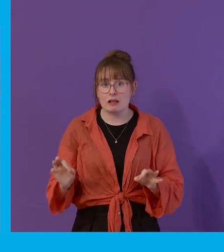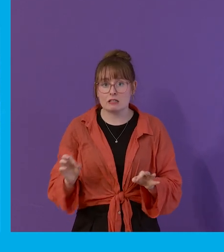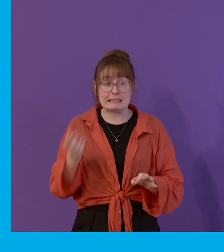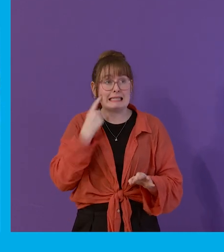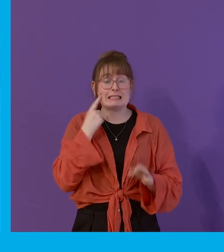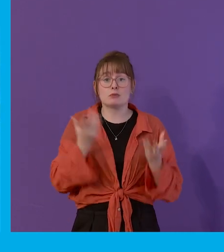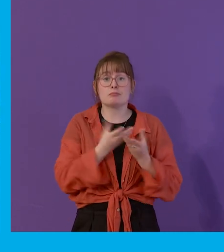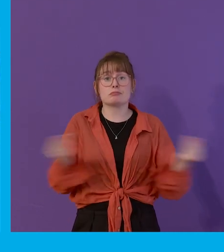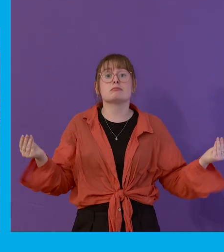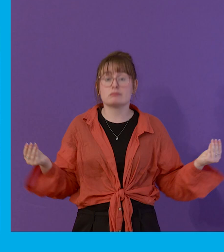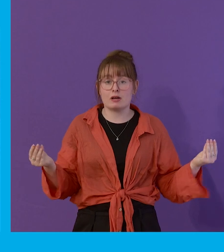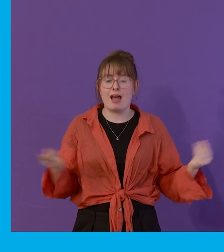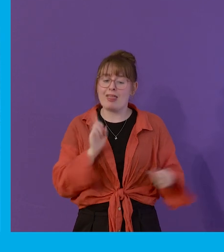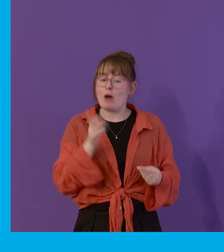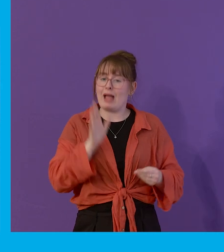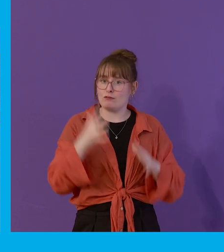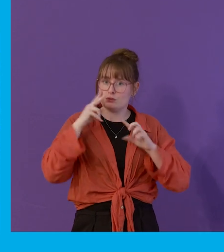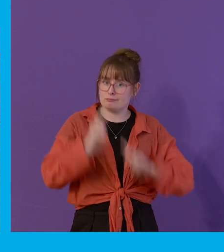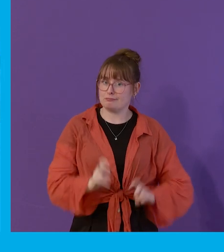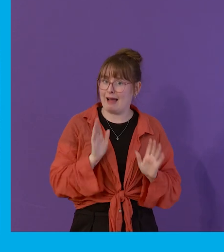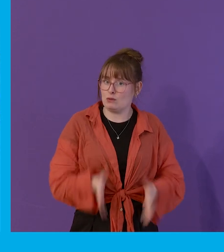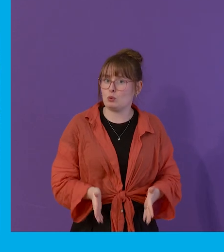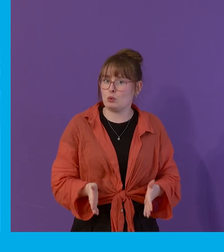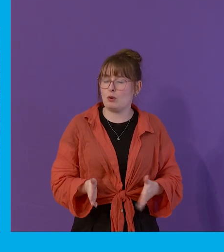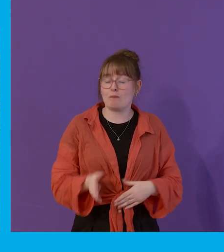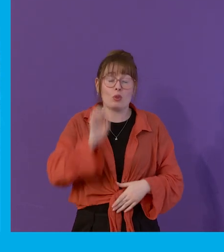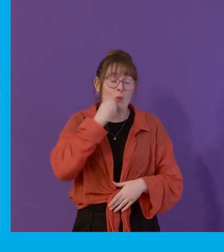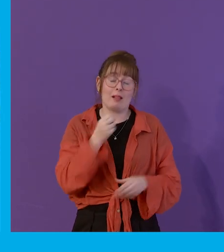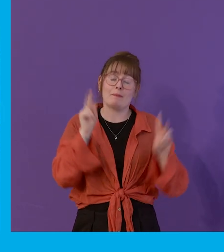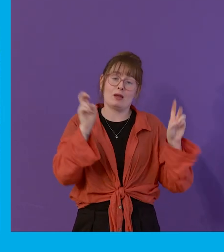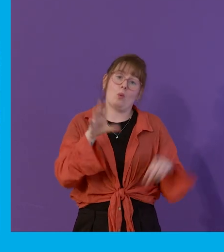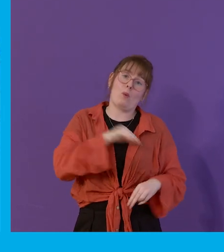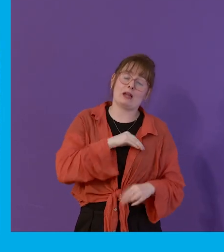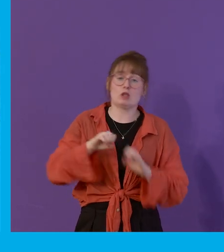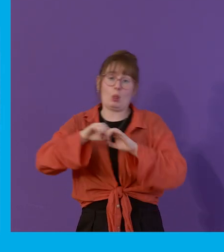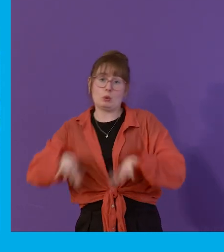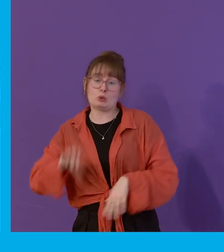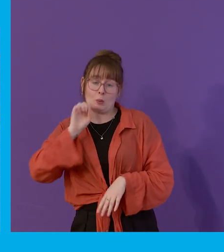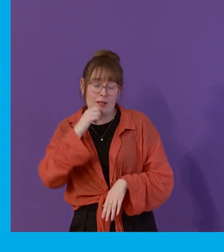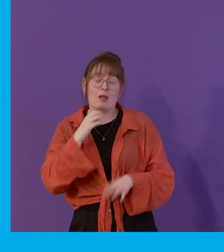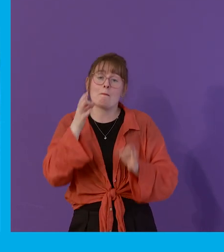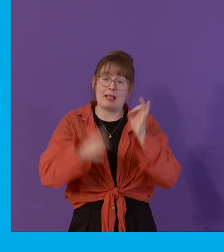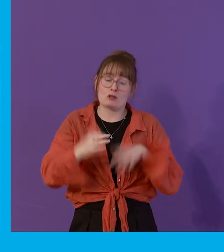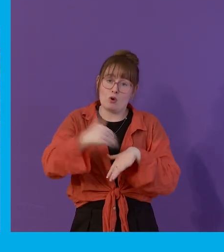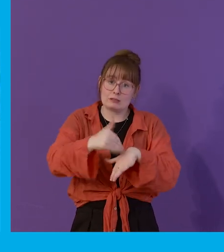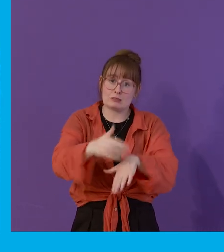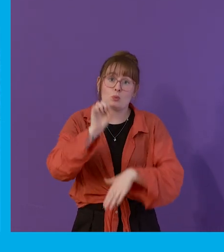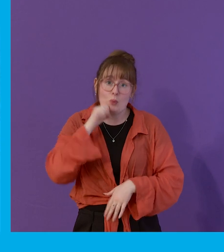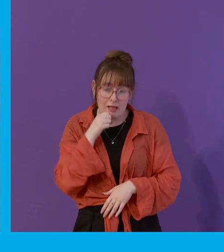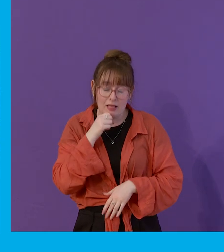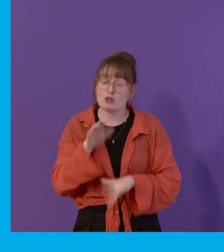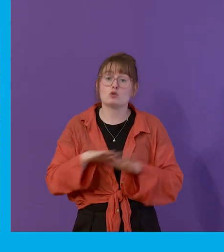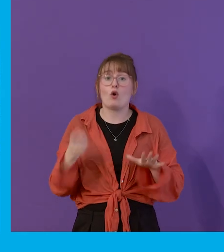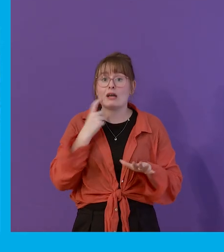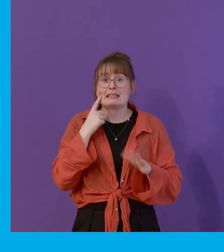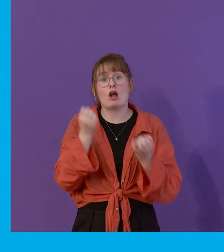through. And it's something we have to look at, but it will have winners and losers. It will have political consequences. It's not easy. And a lot of